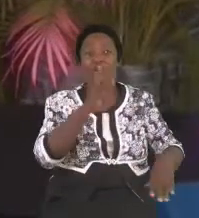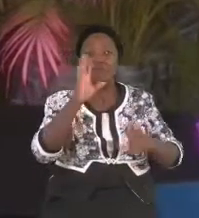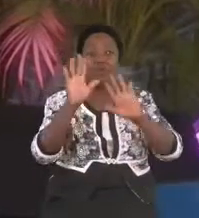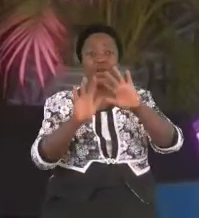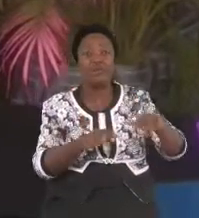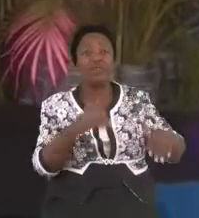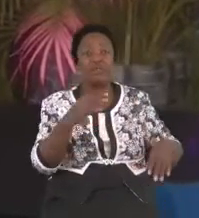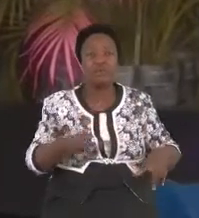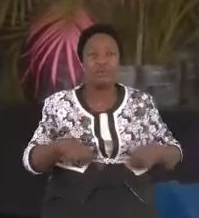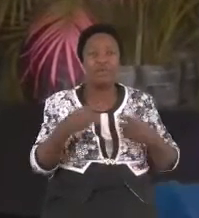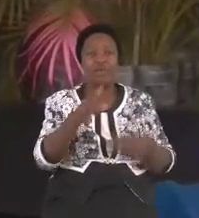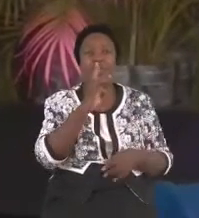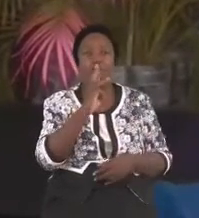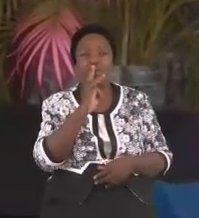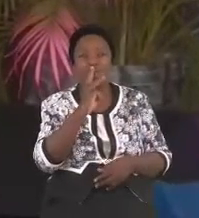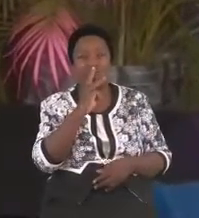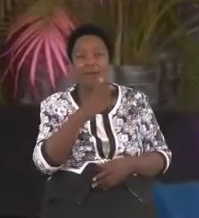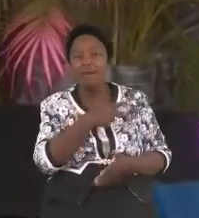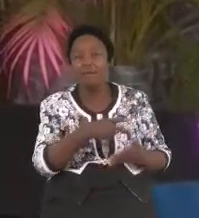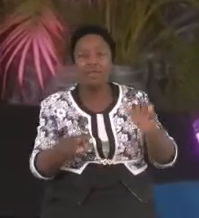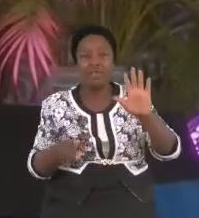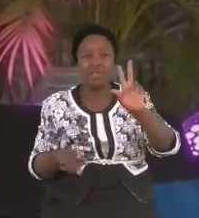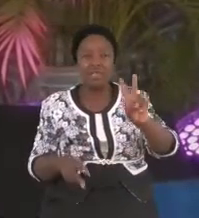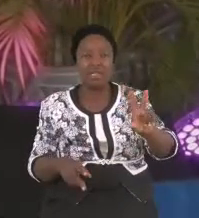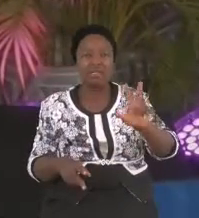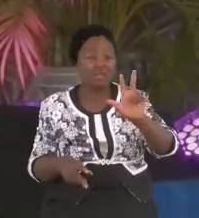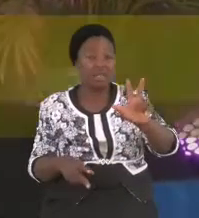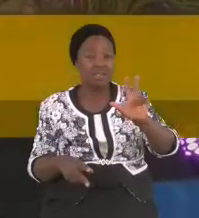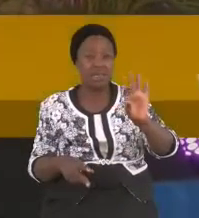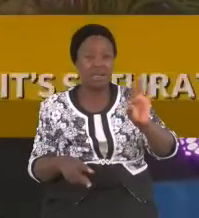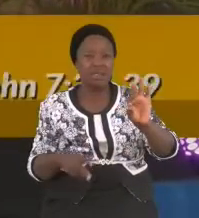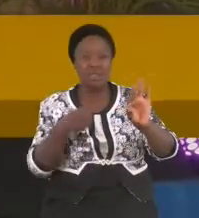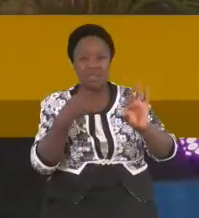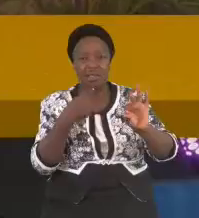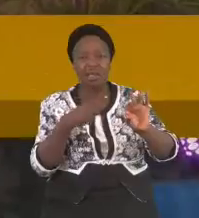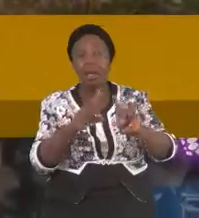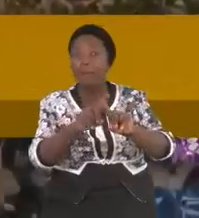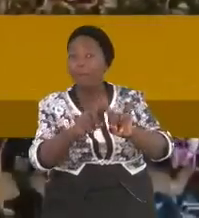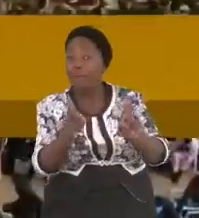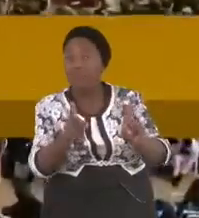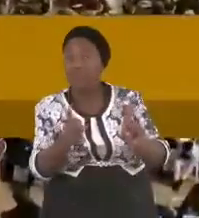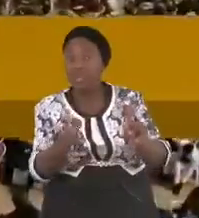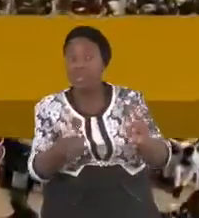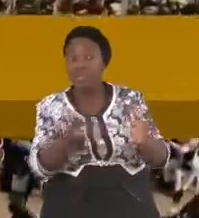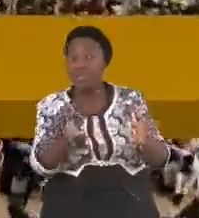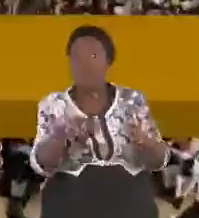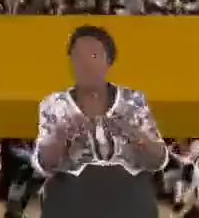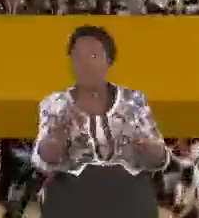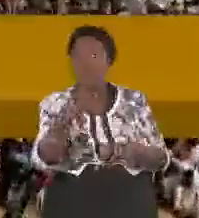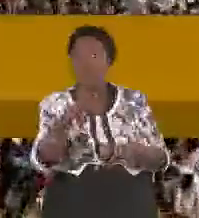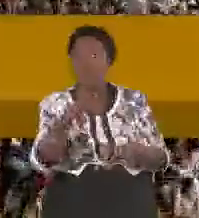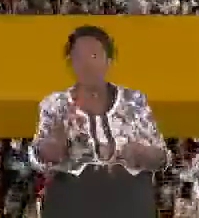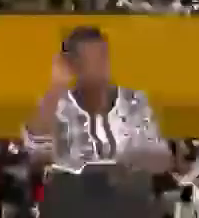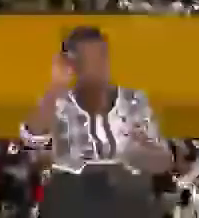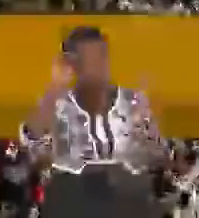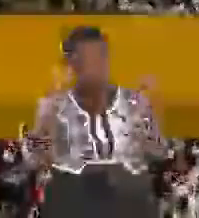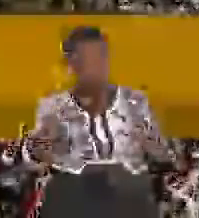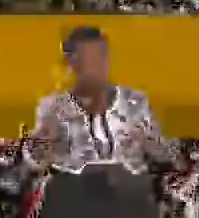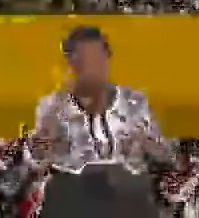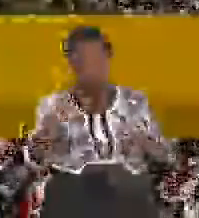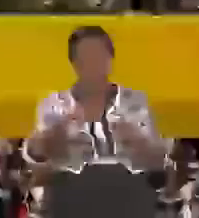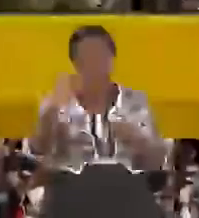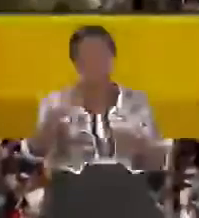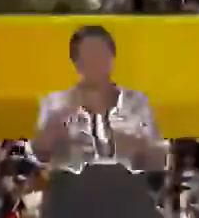then in verse 13 it says but they speaking of the spirit which they don't